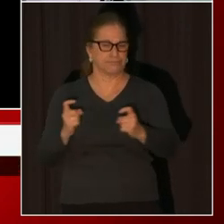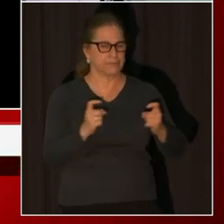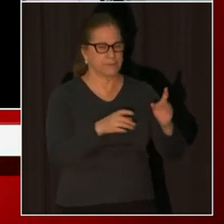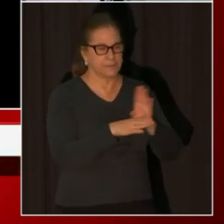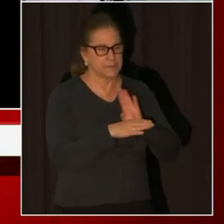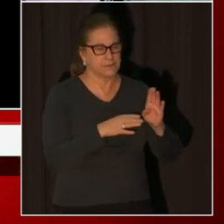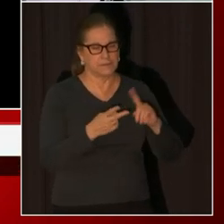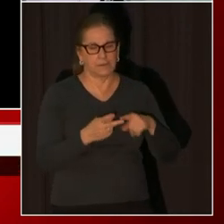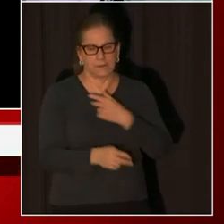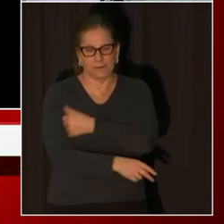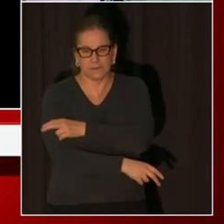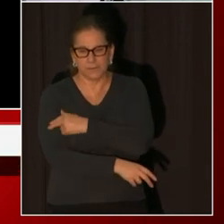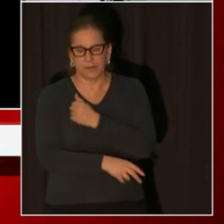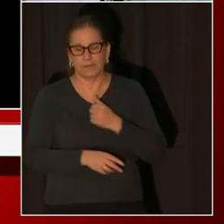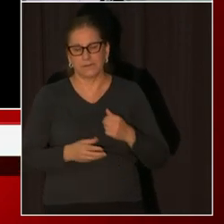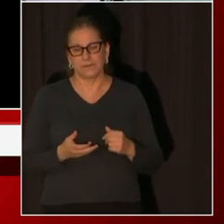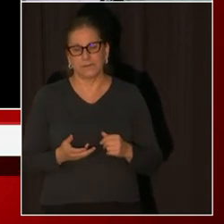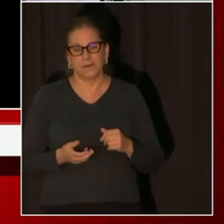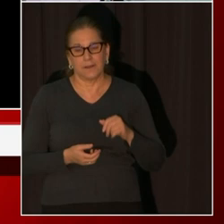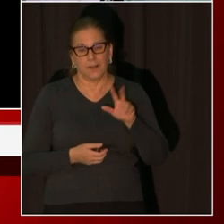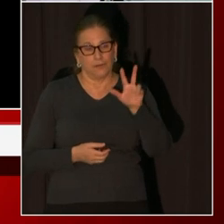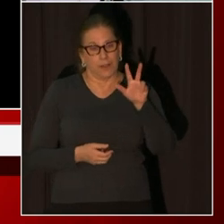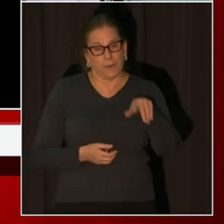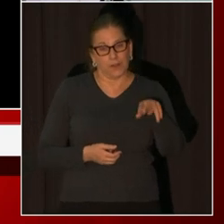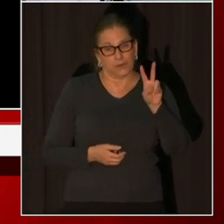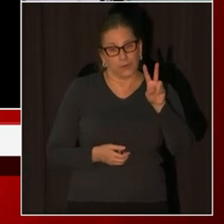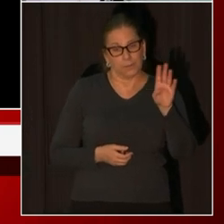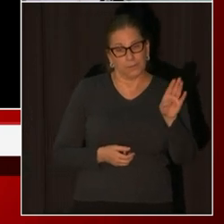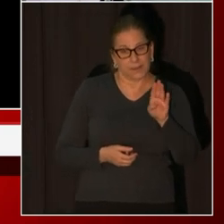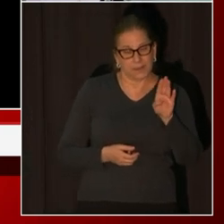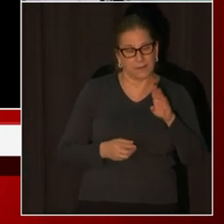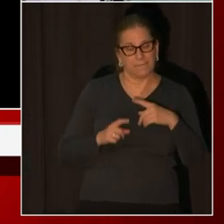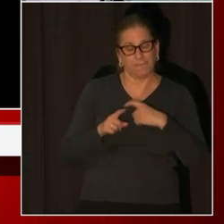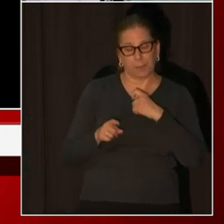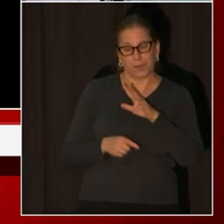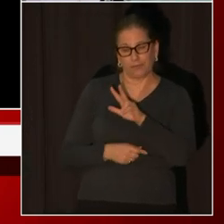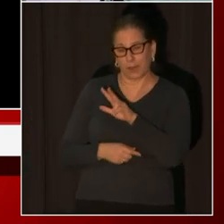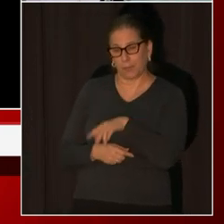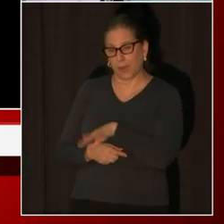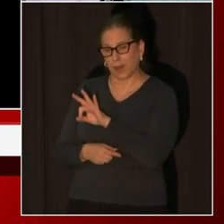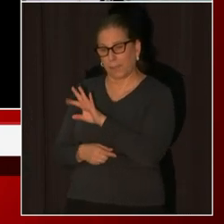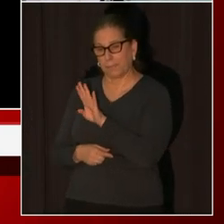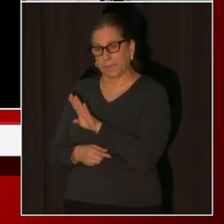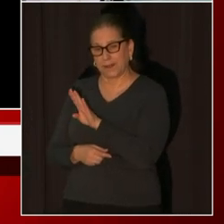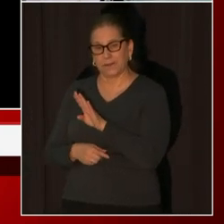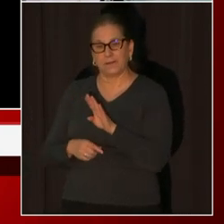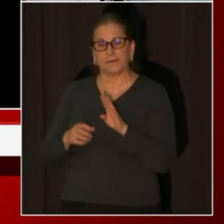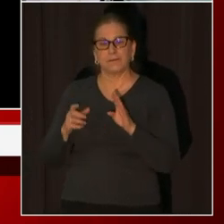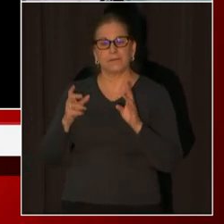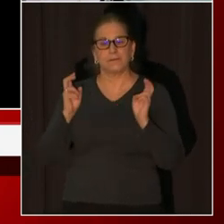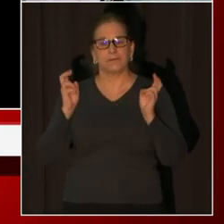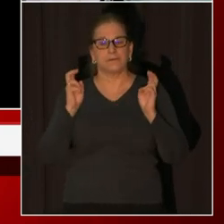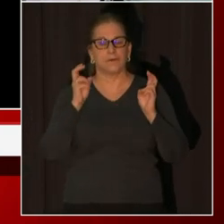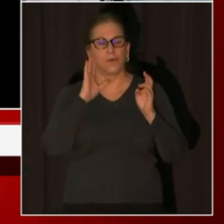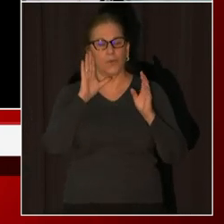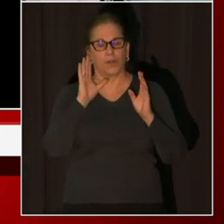$3.2 billion of the $3.9 billion shows up as direct assistance to